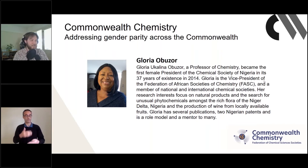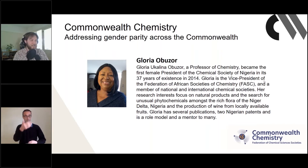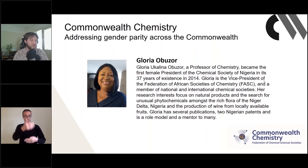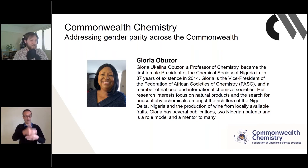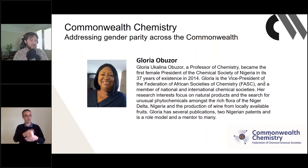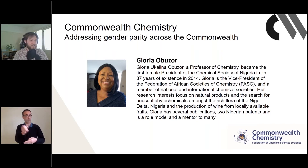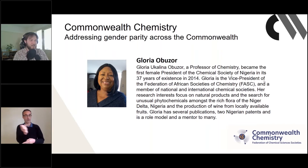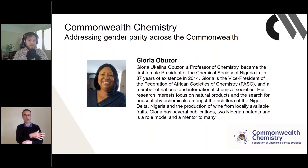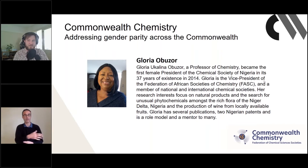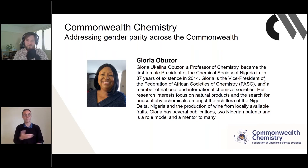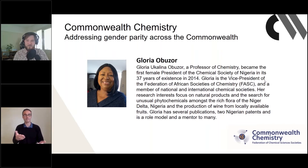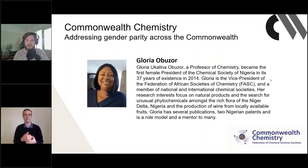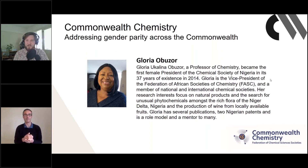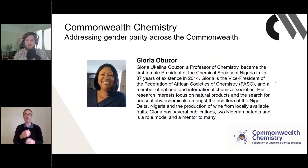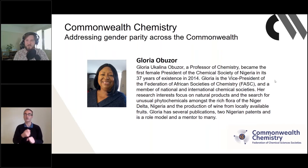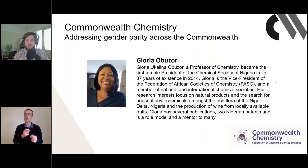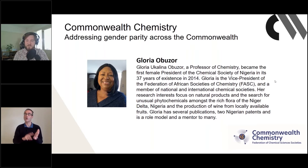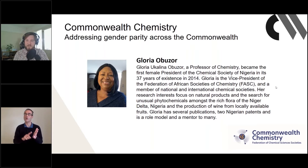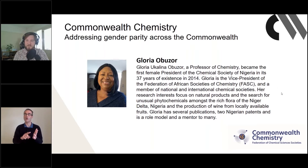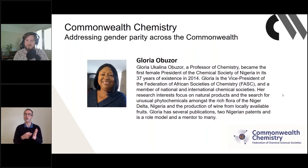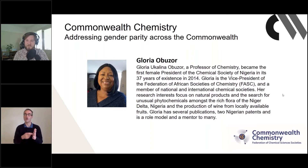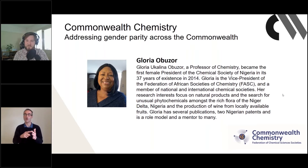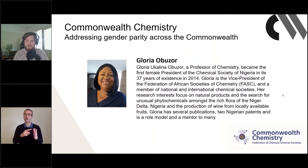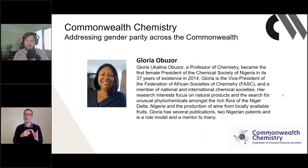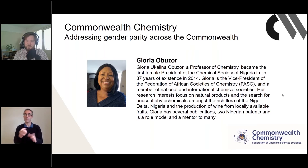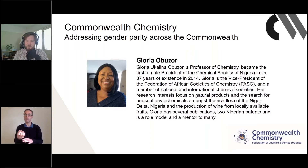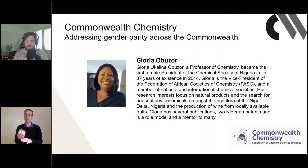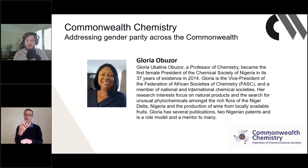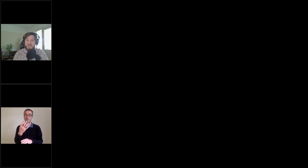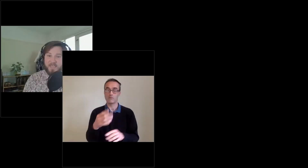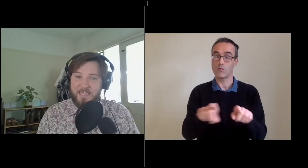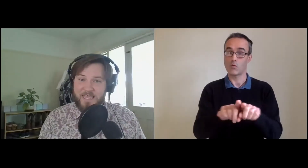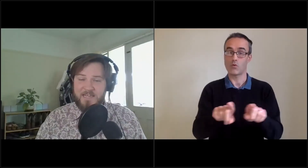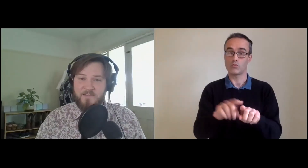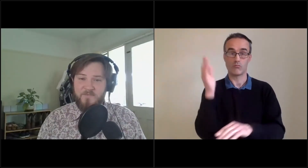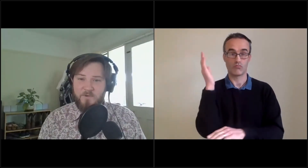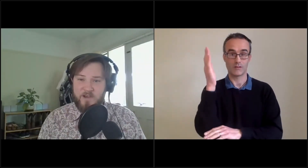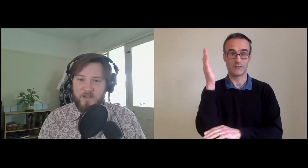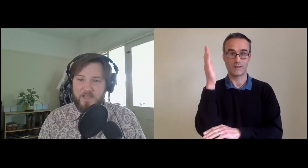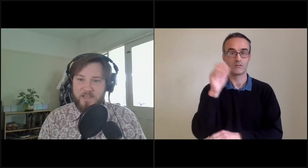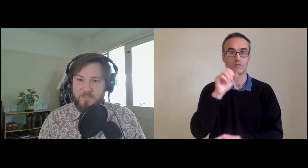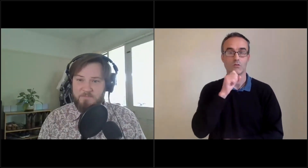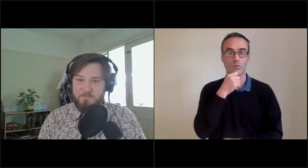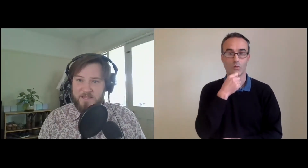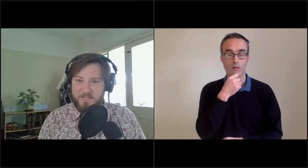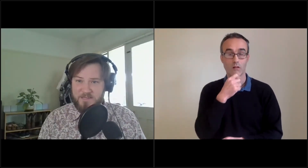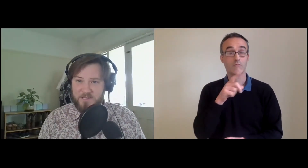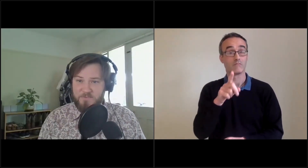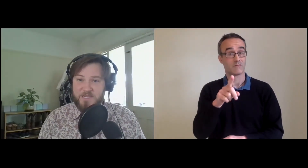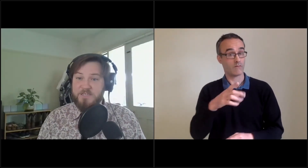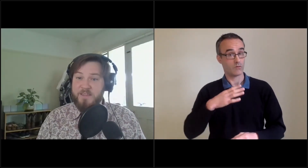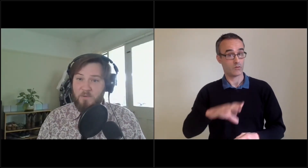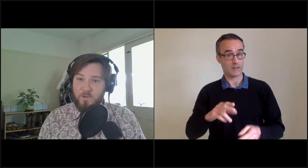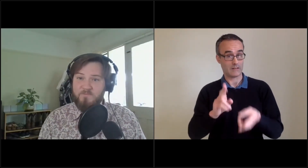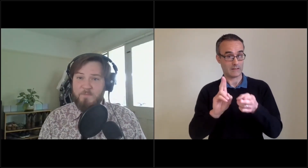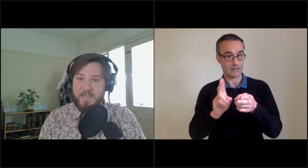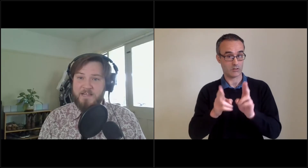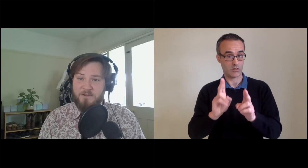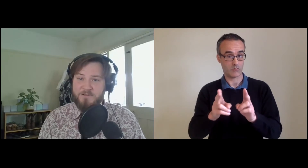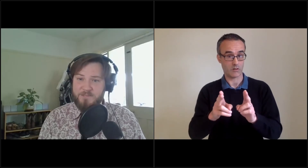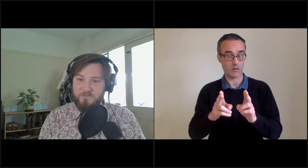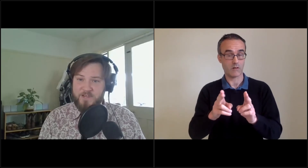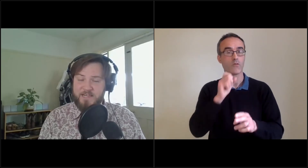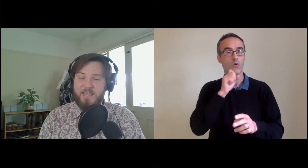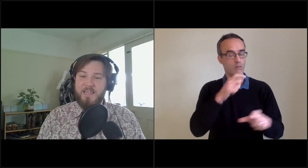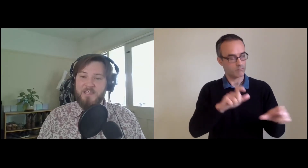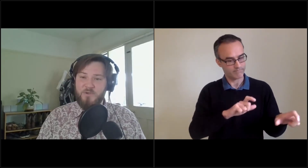let's see if we can get Gloria on screen, and Gloria also has a presentation for us. Again, if you are relying on the BSL interpretation, that will remain